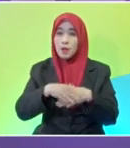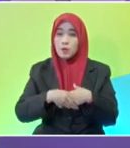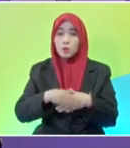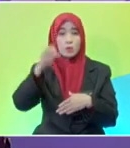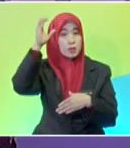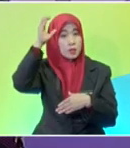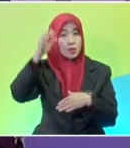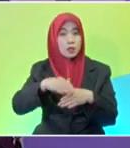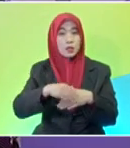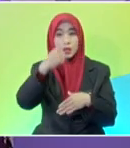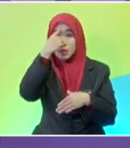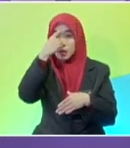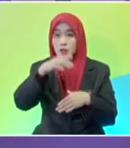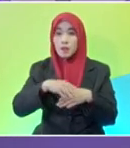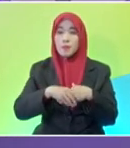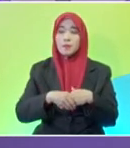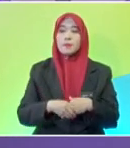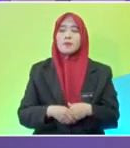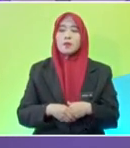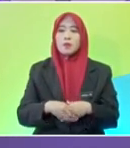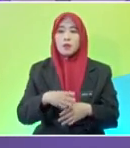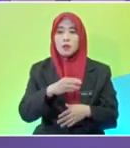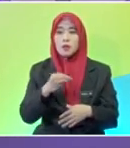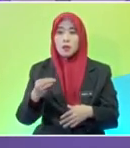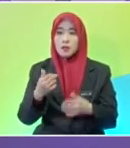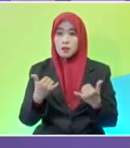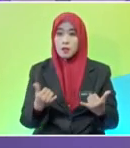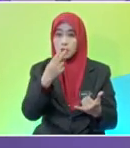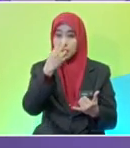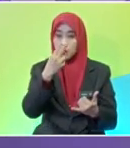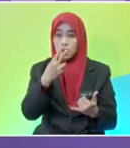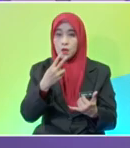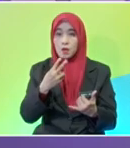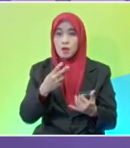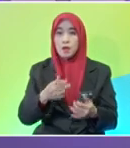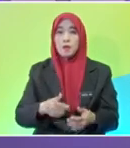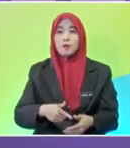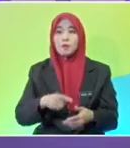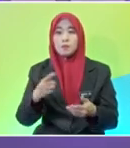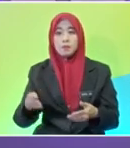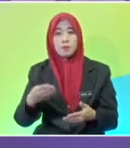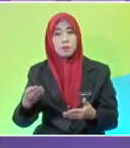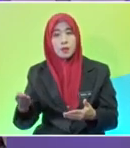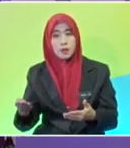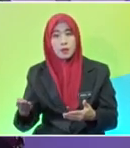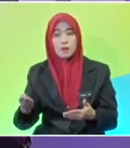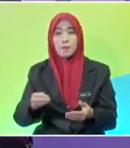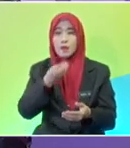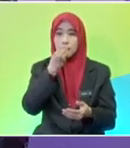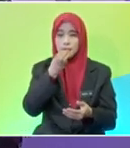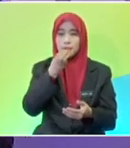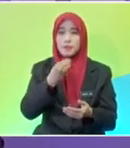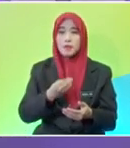so many types. Yes. Okay, so now we're going to see some type of fruits as well. Okay, there are so many type of fruits,